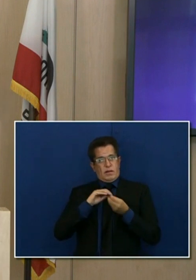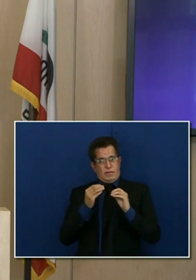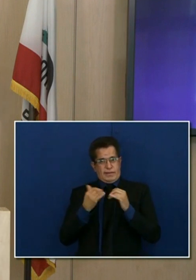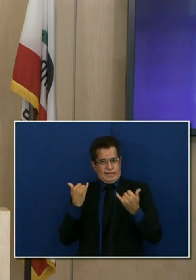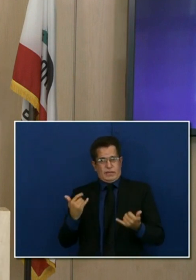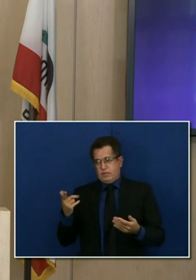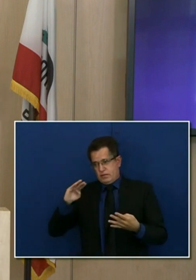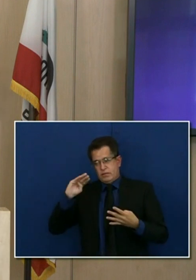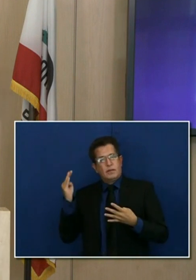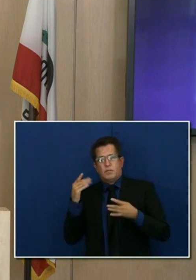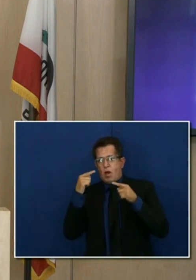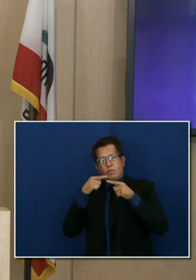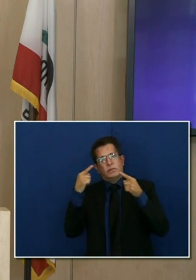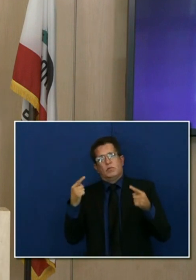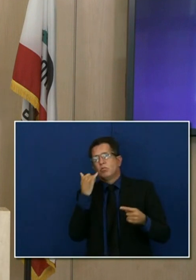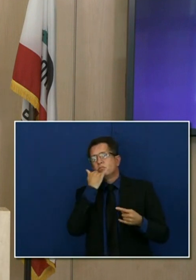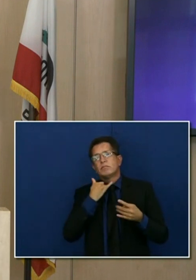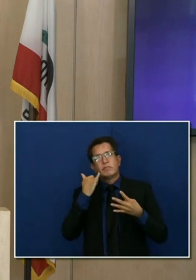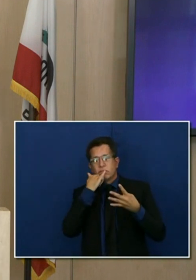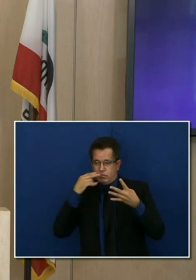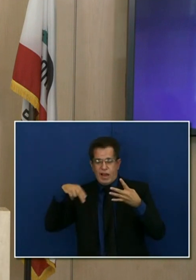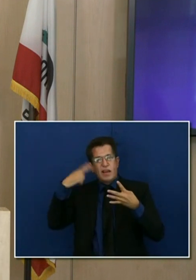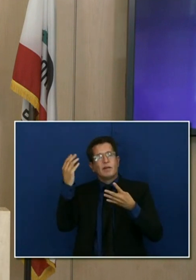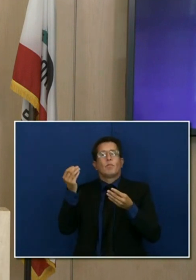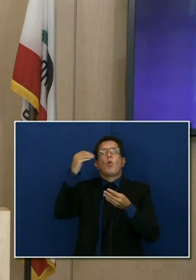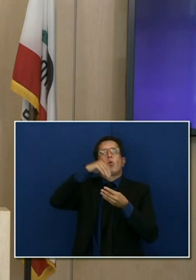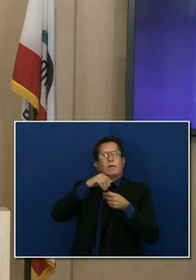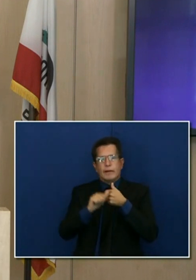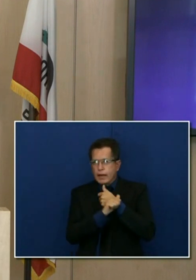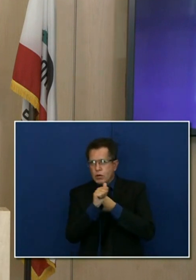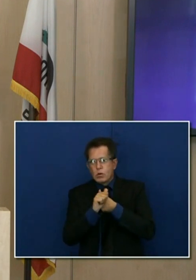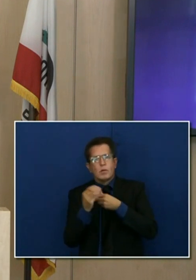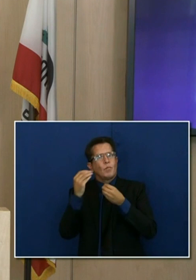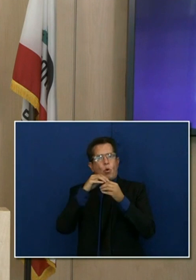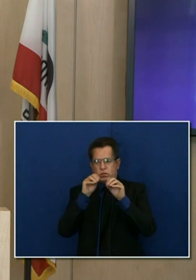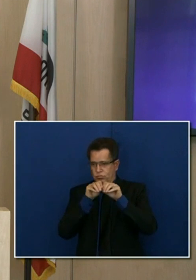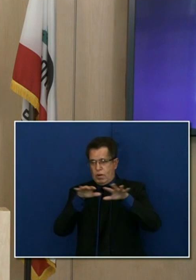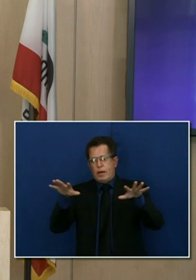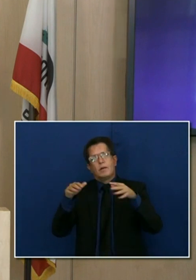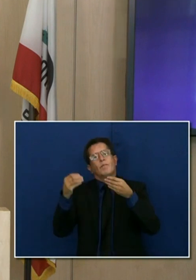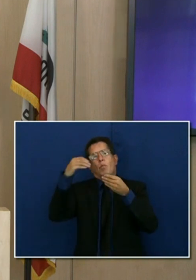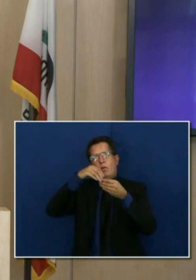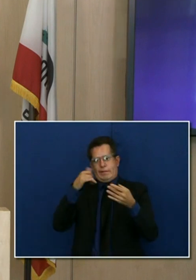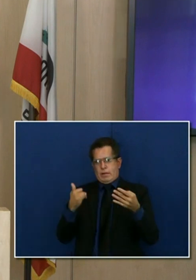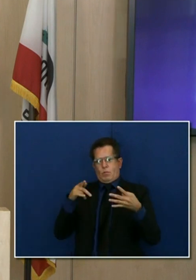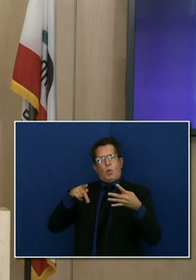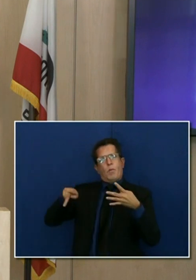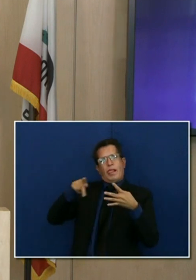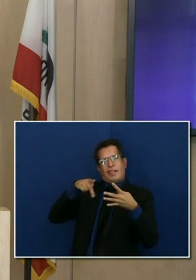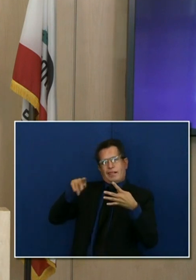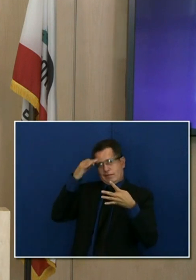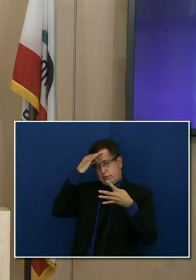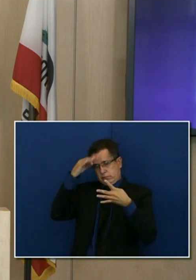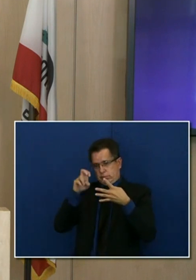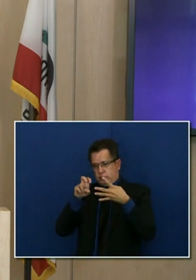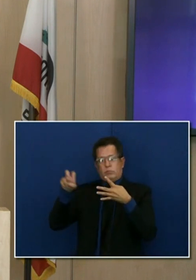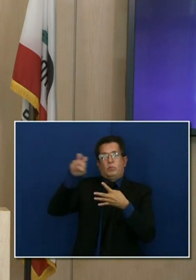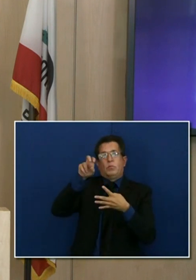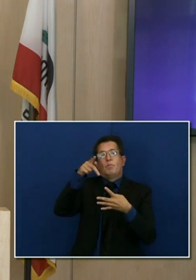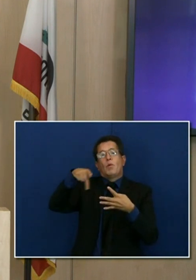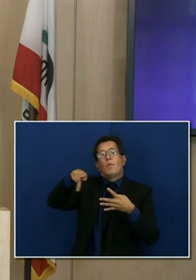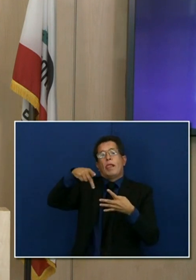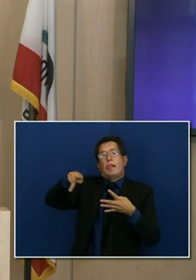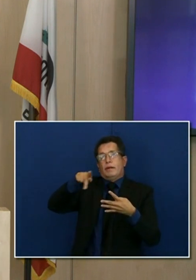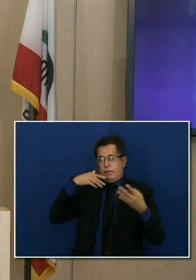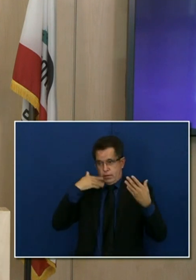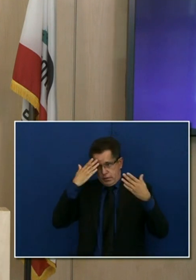headed in the opposite direction and moving over towards the purple tier. Whether we get placed in that purple